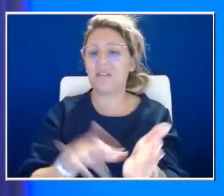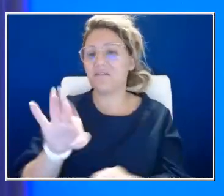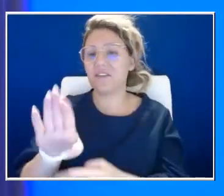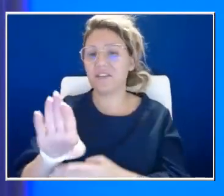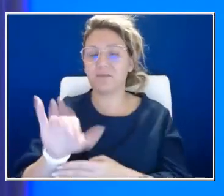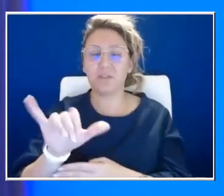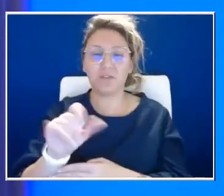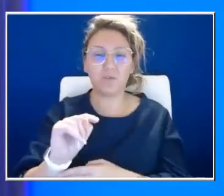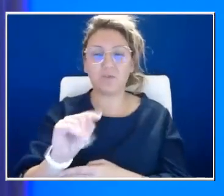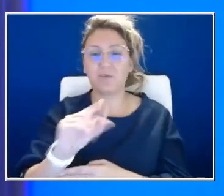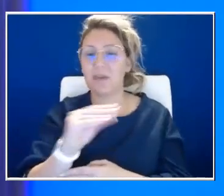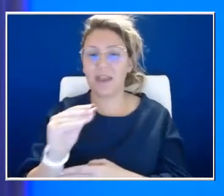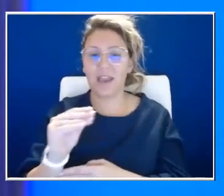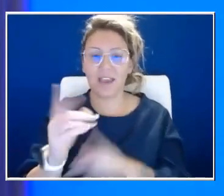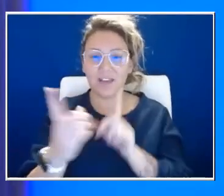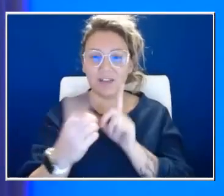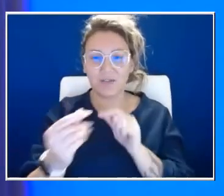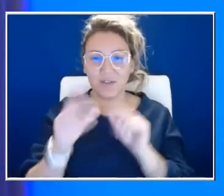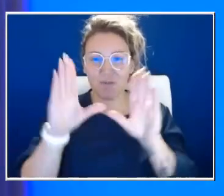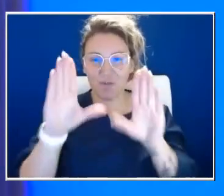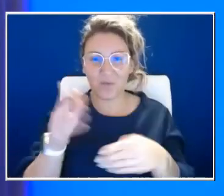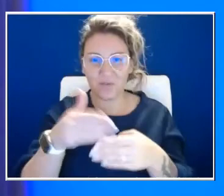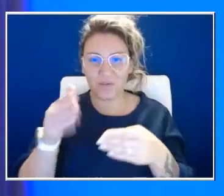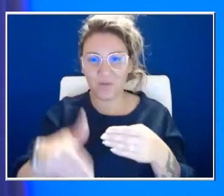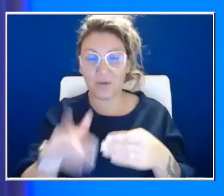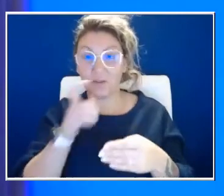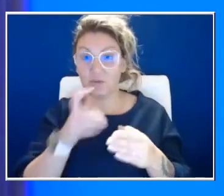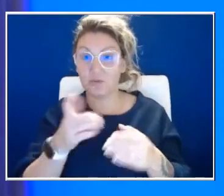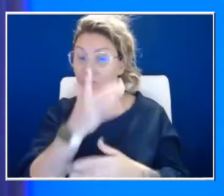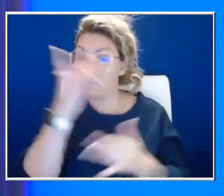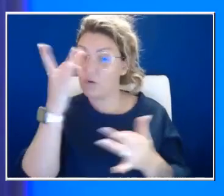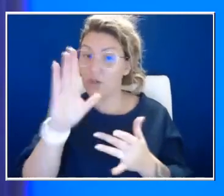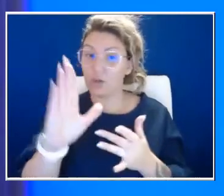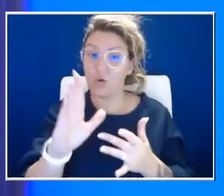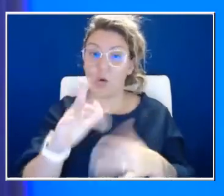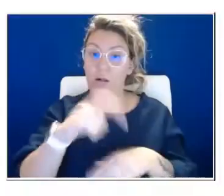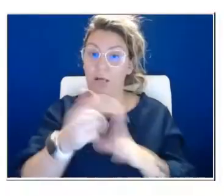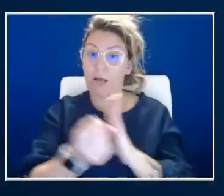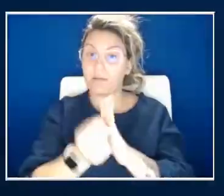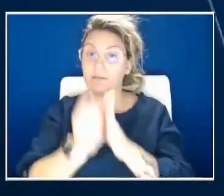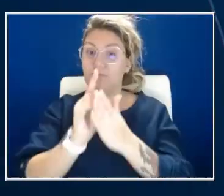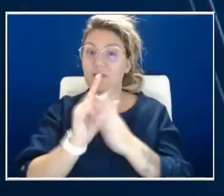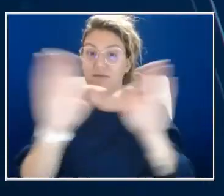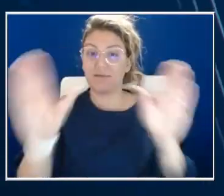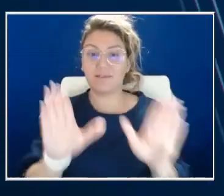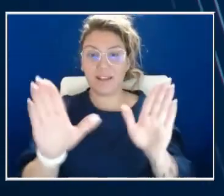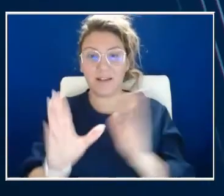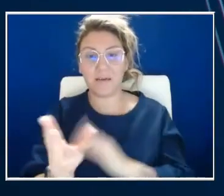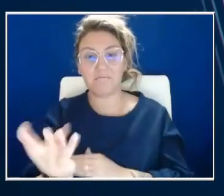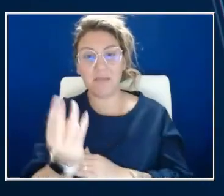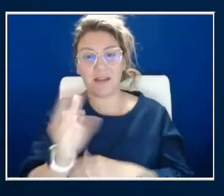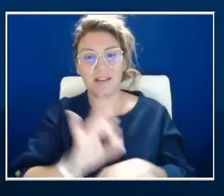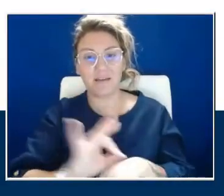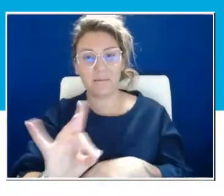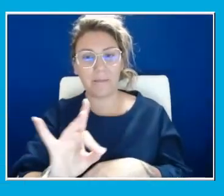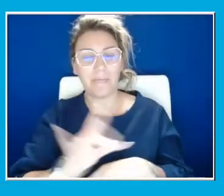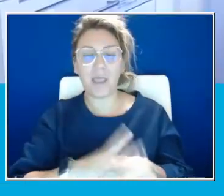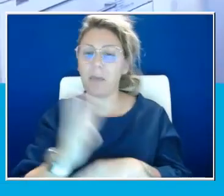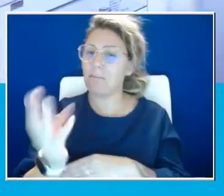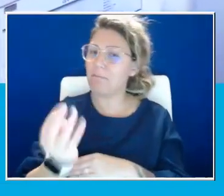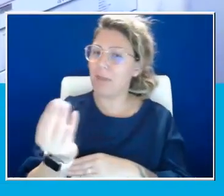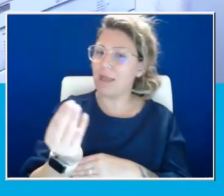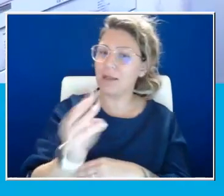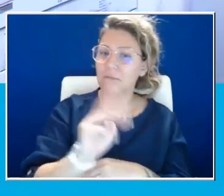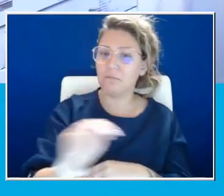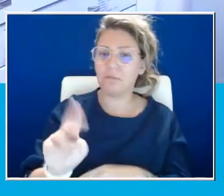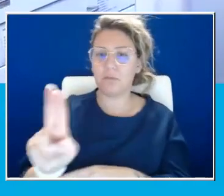Have a great weekend. Don't forget to change your clocks back on Sunday, and we'll see you here Monday at 8. Coming up Monday on the Morning Medical Update. His care